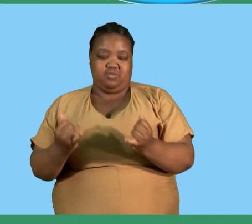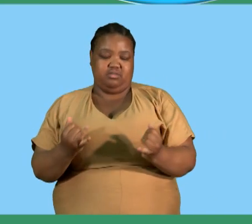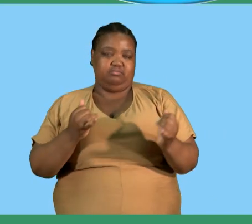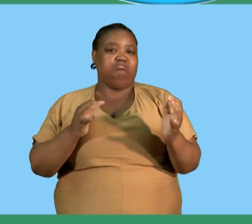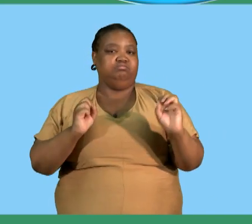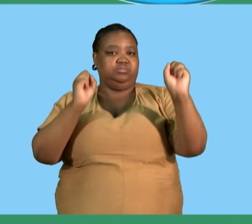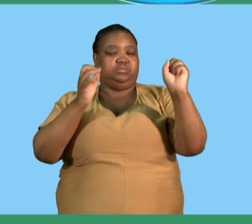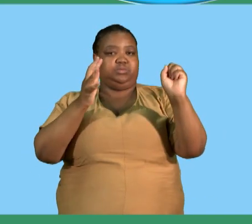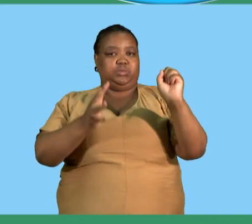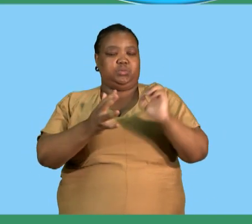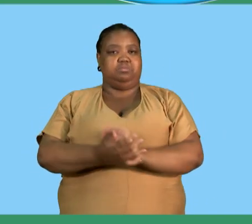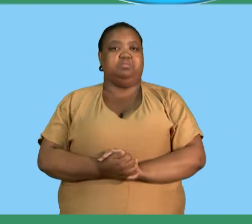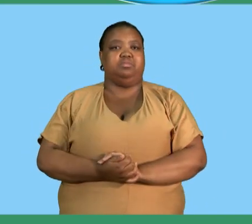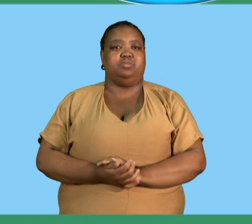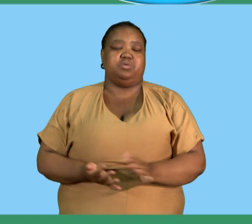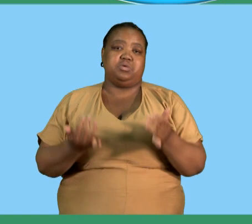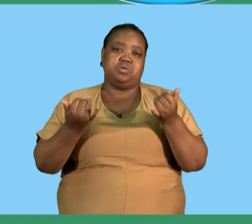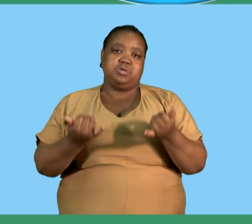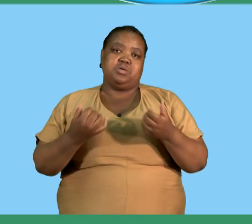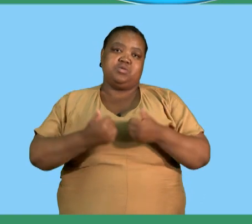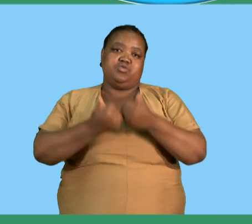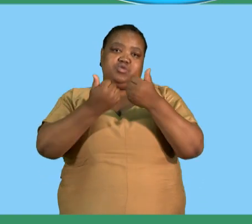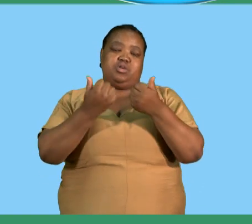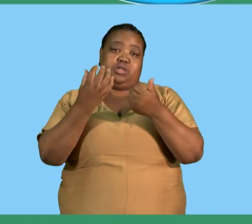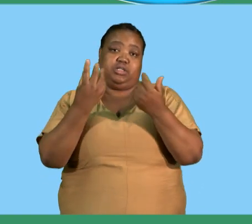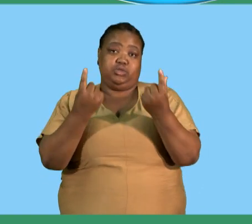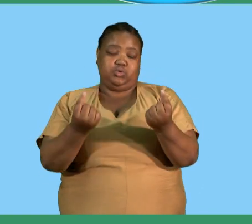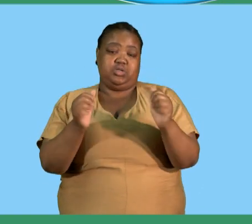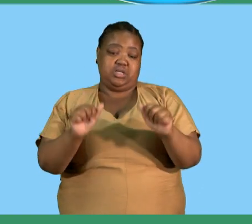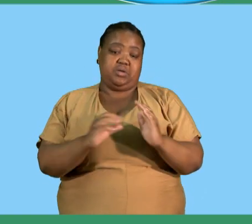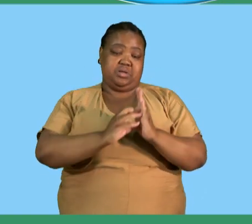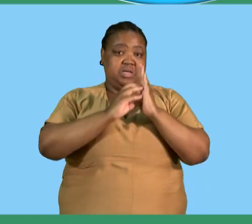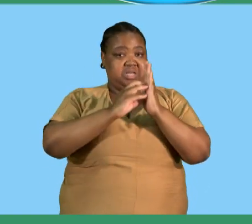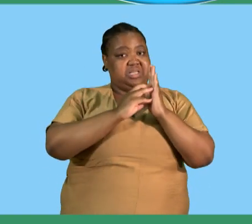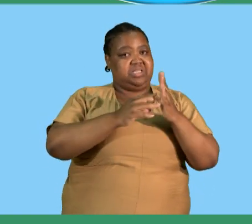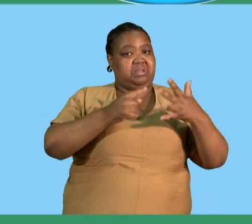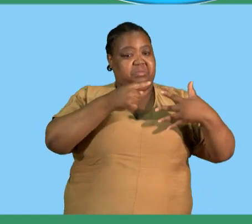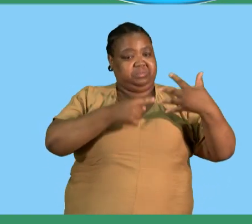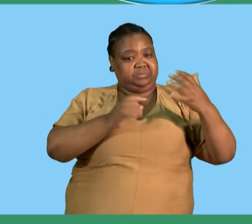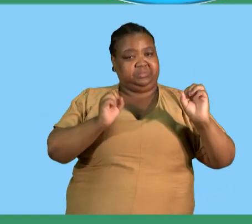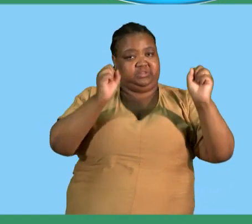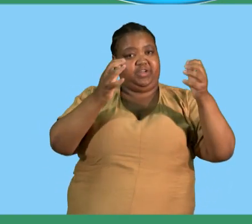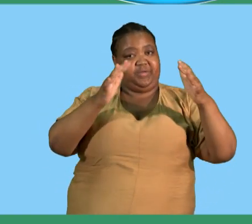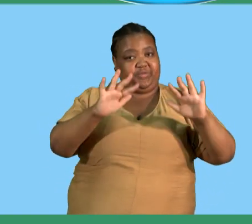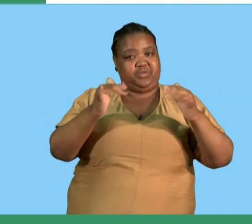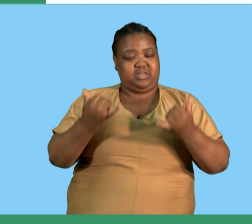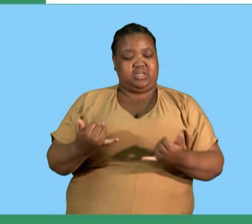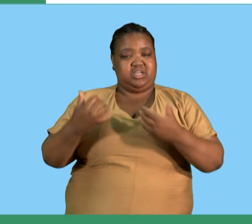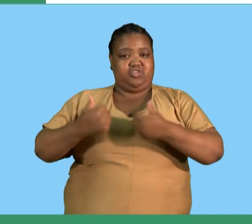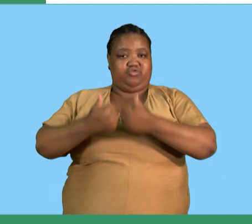Right, so we still continue with our journey. We are now going to do the challenges. We are done with the examples. Right,